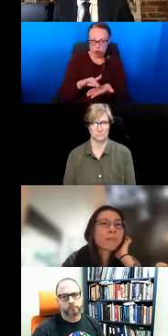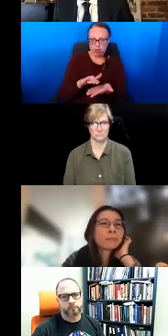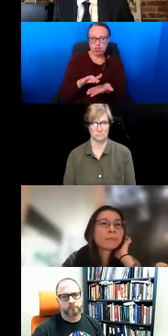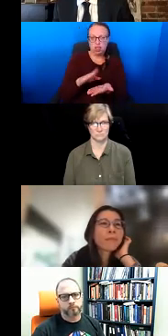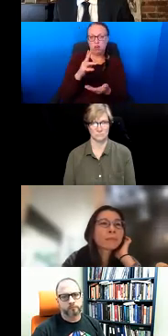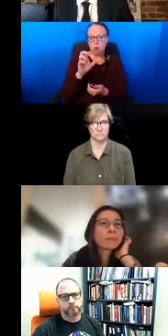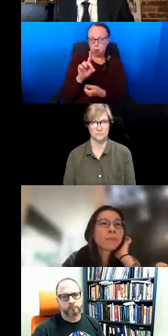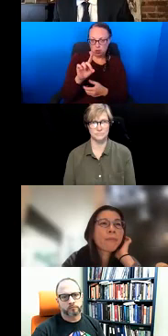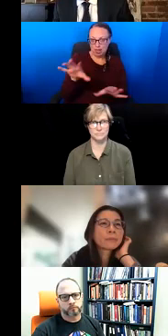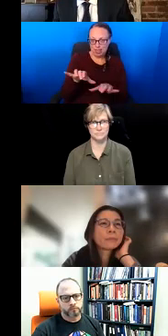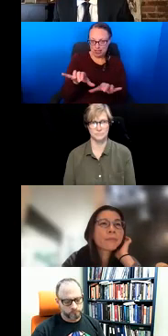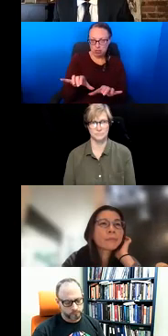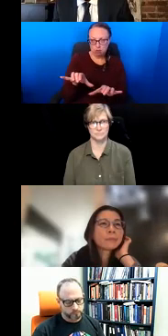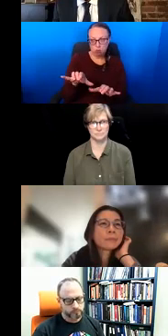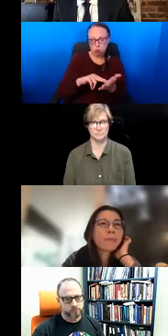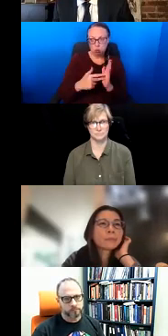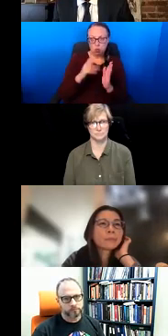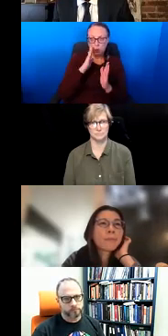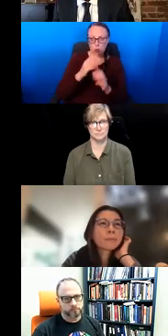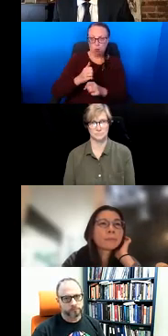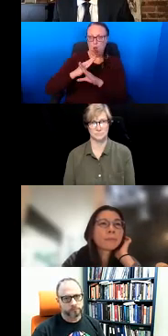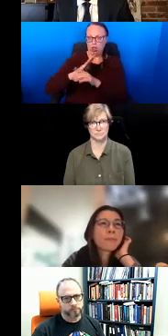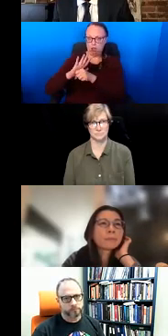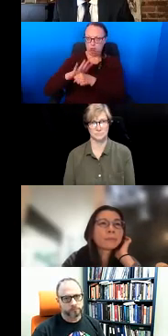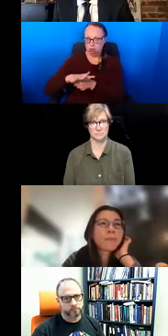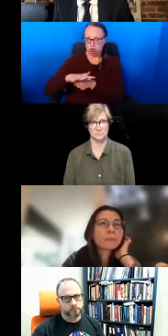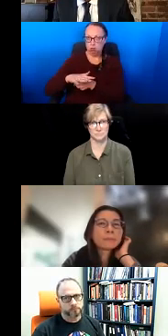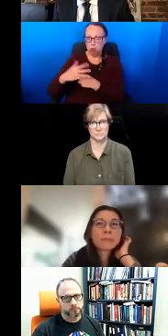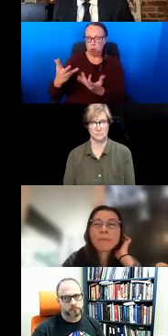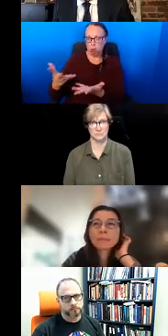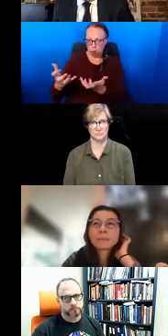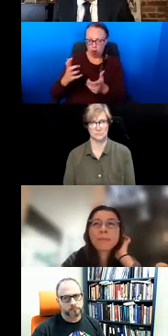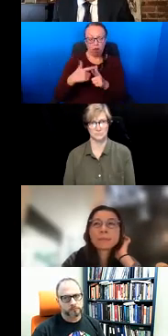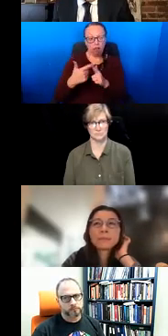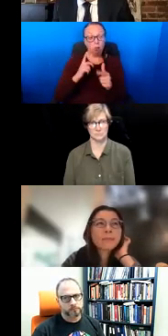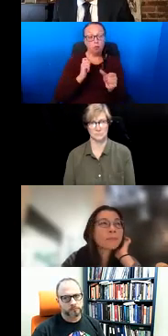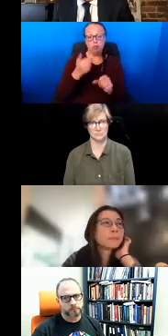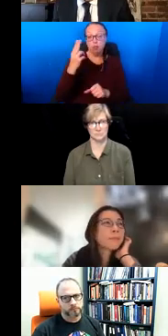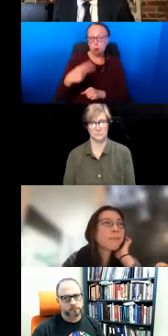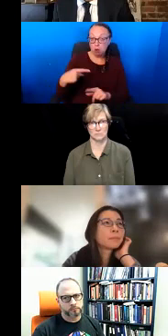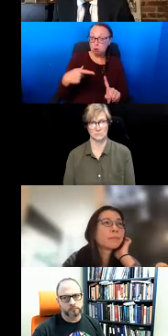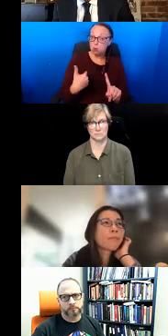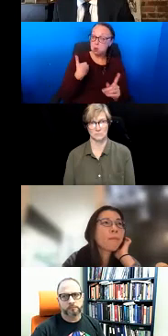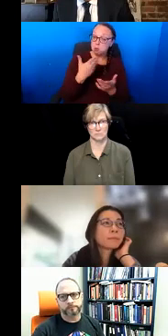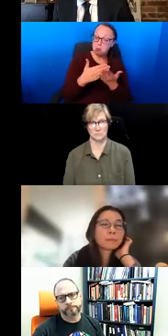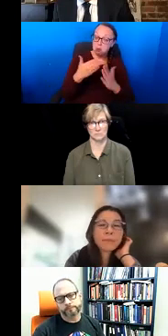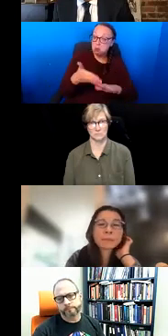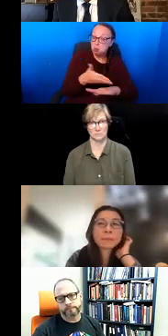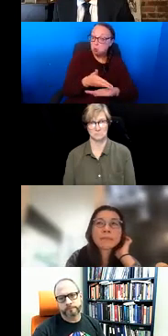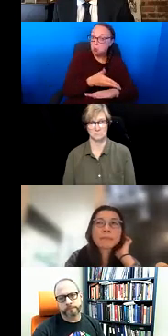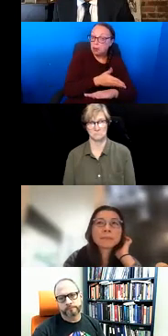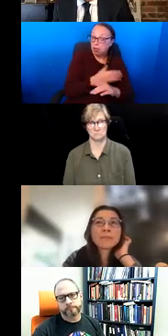So we're inhibiting where we want to inhibit. And when we followed her up, she did have some degree of improvement in her language